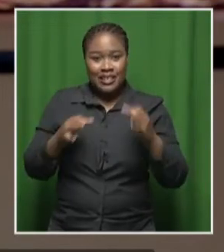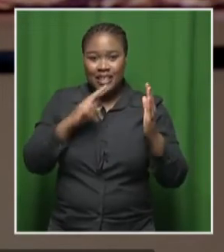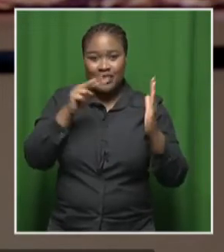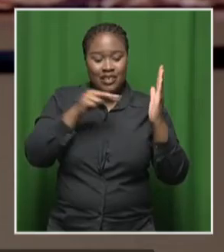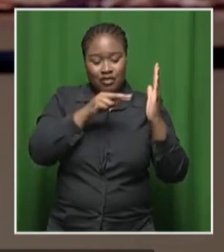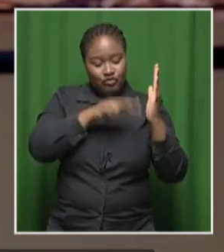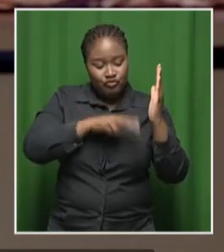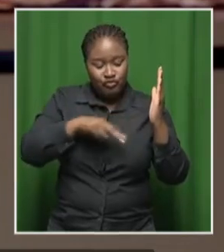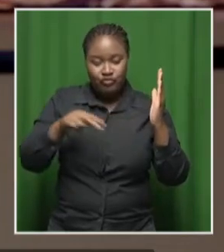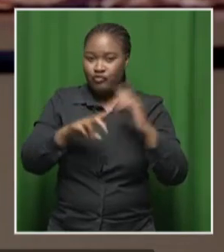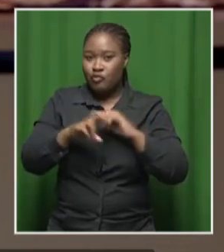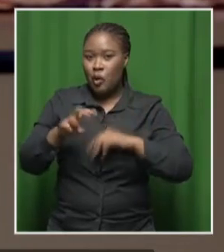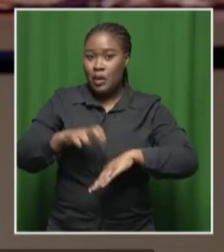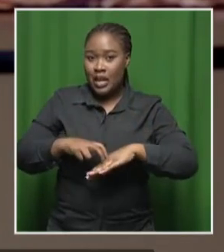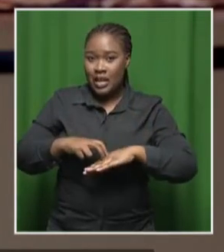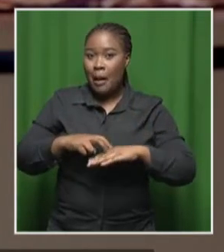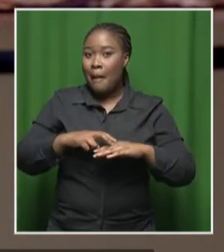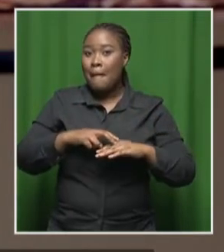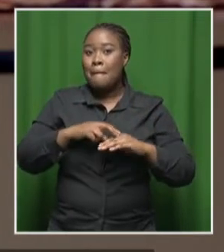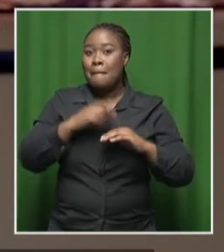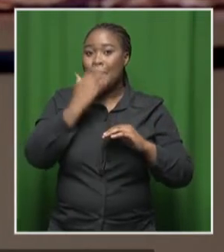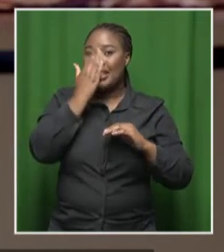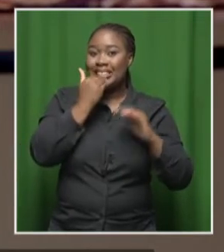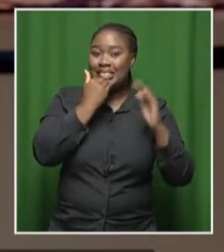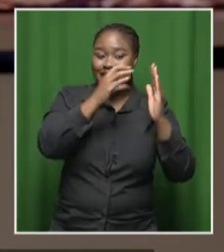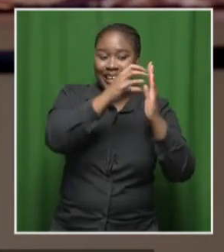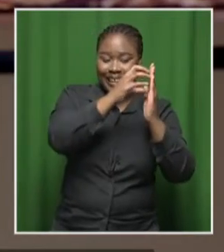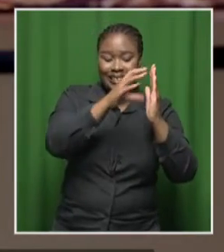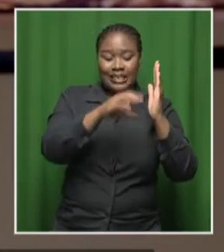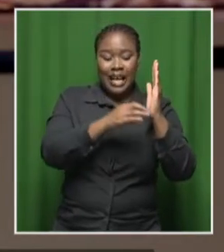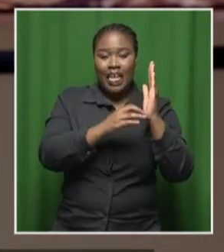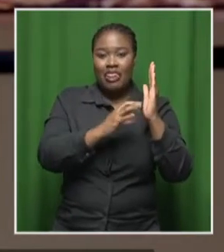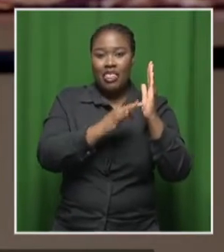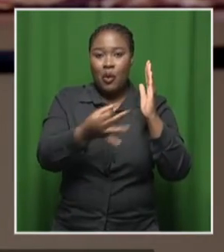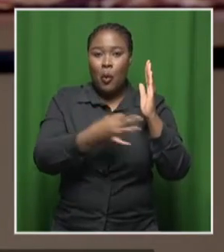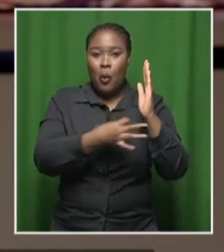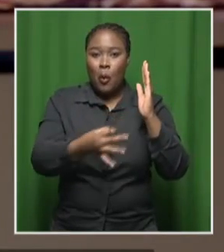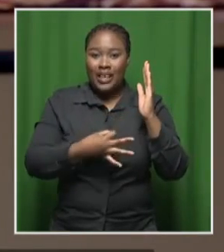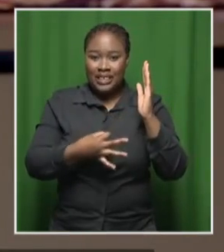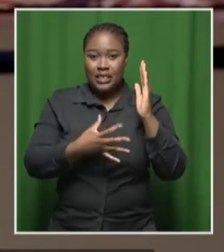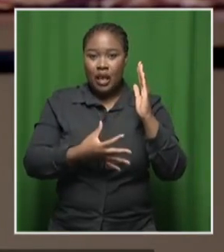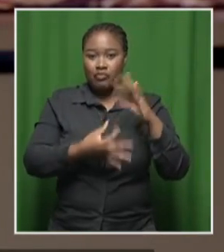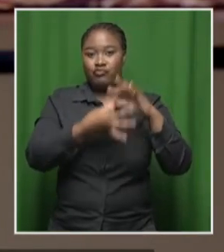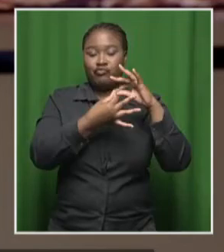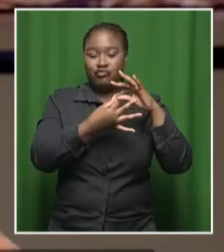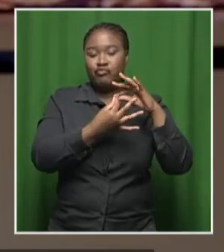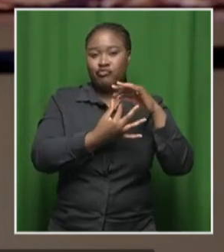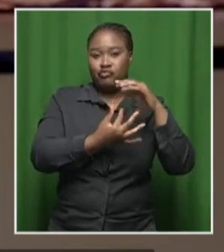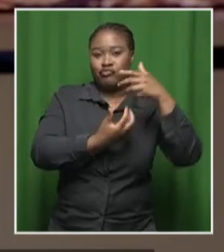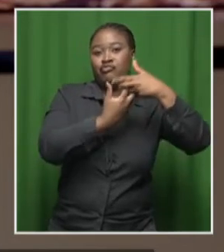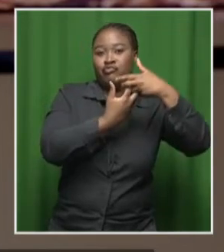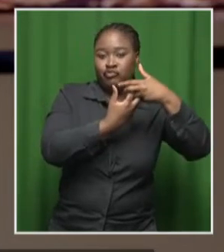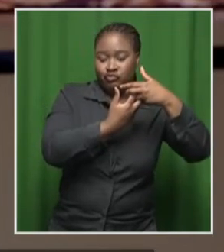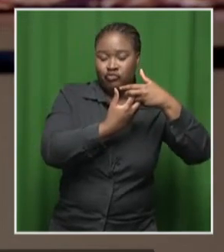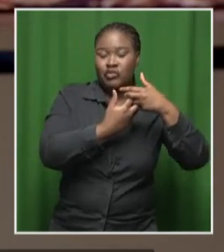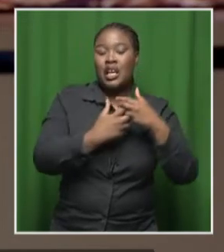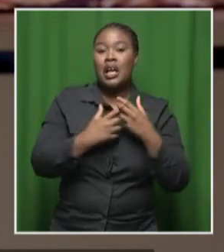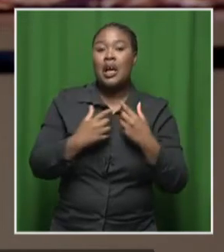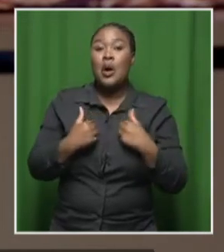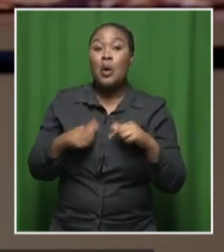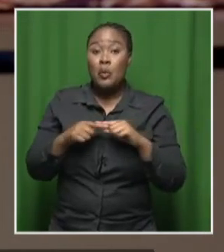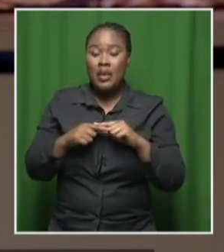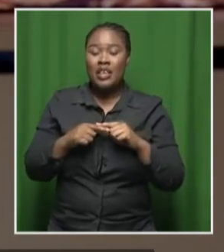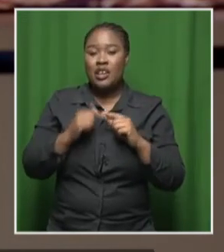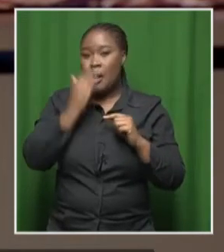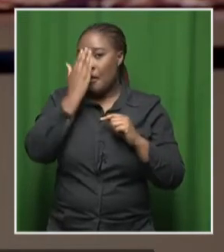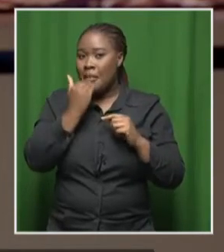also read that without looking at the photographs. But then we've, in an original methodology, knitted those